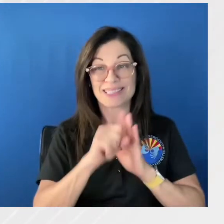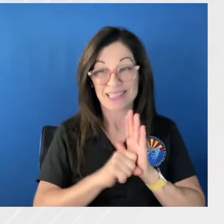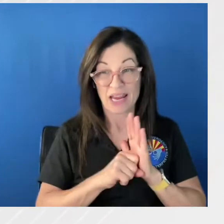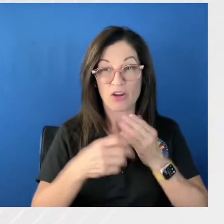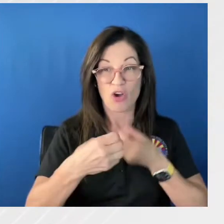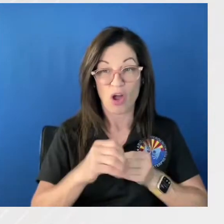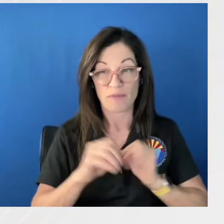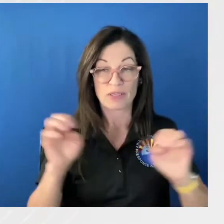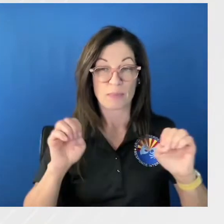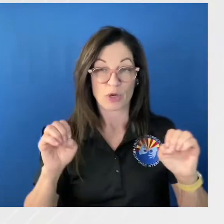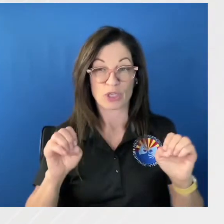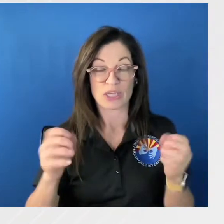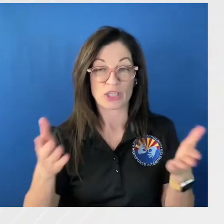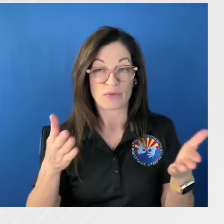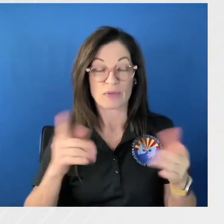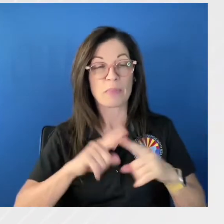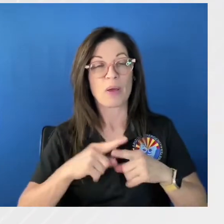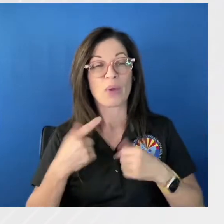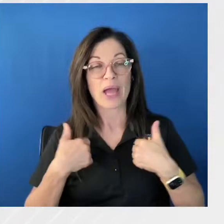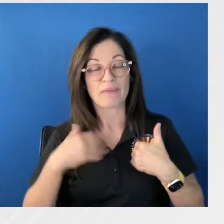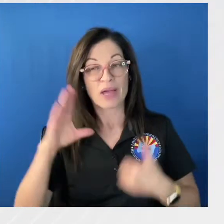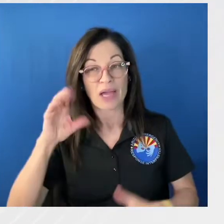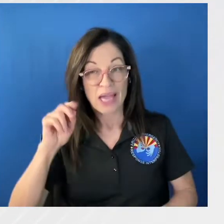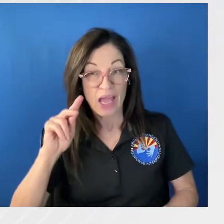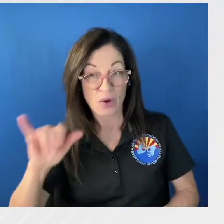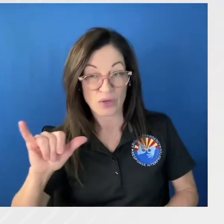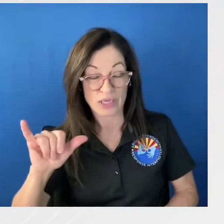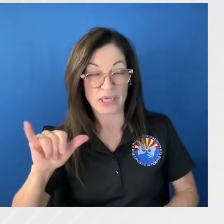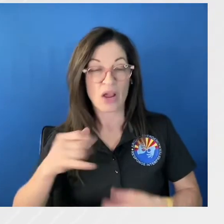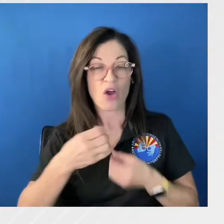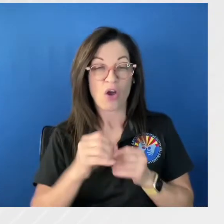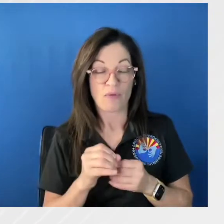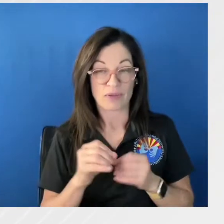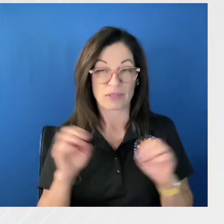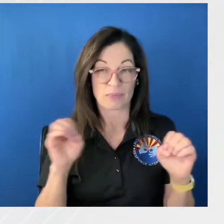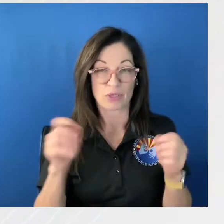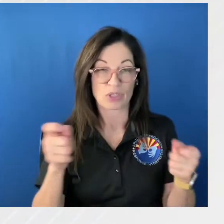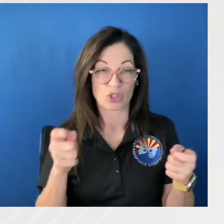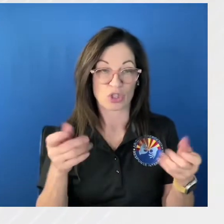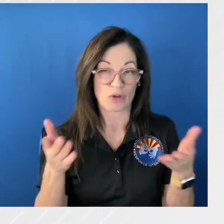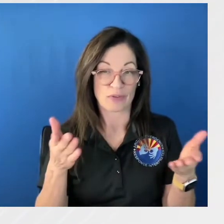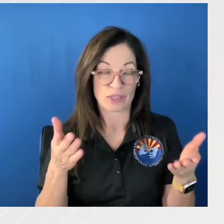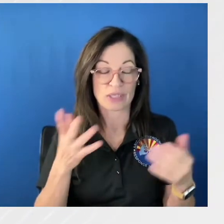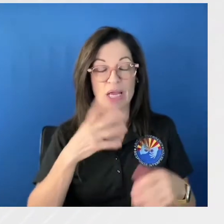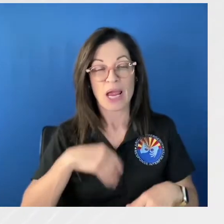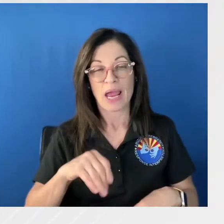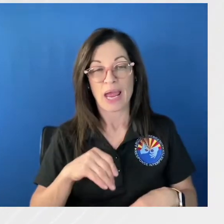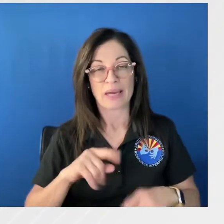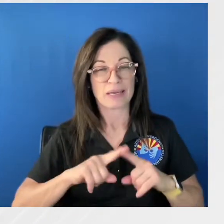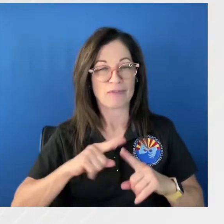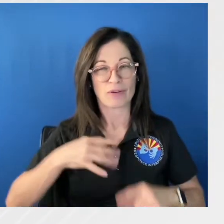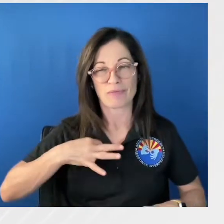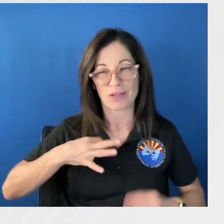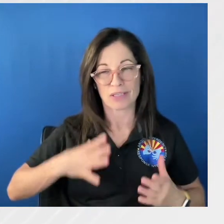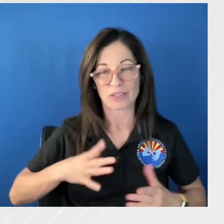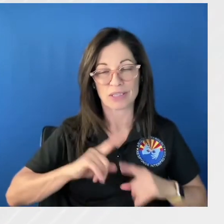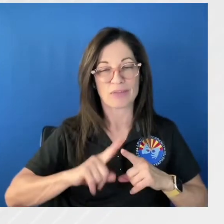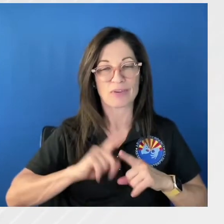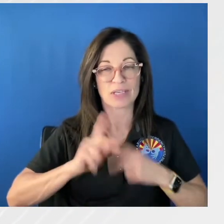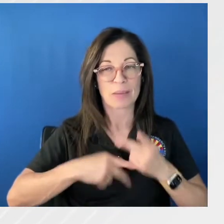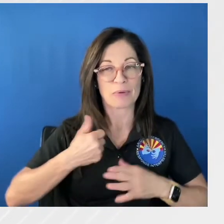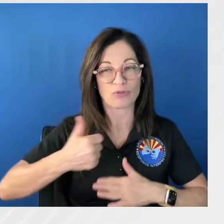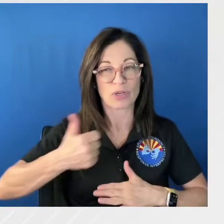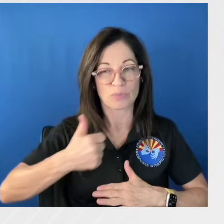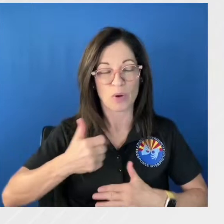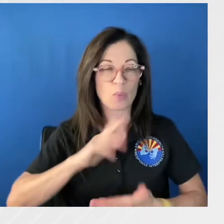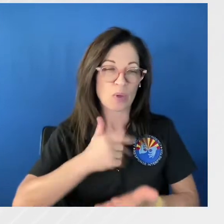but counties have Office of Emergency Services. Volunteers and a number of these type of transports are what they organize and will get you taken